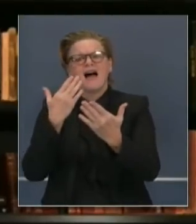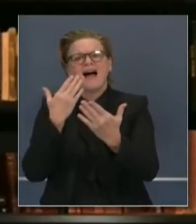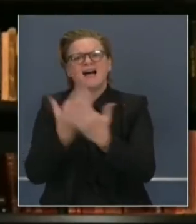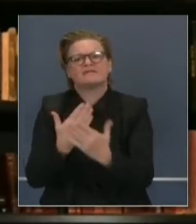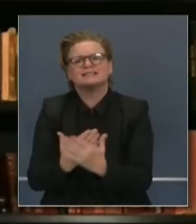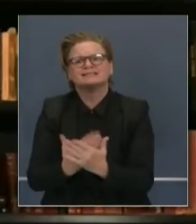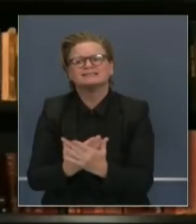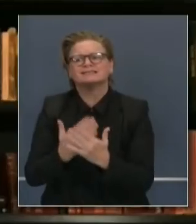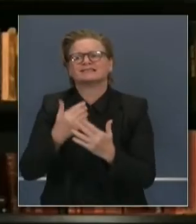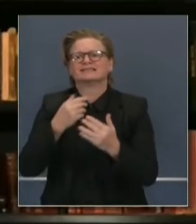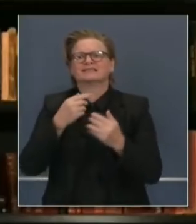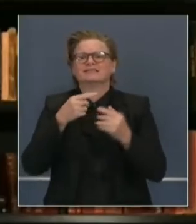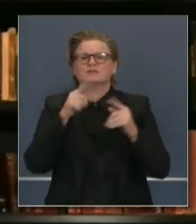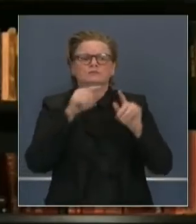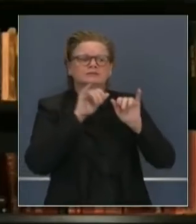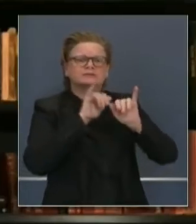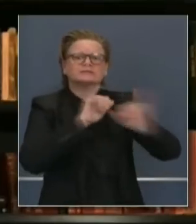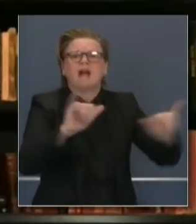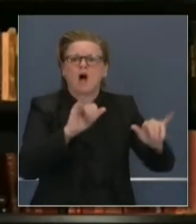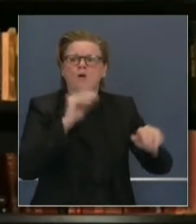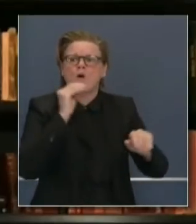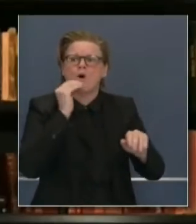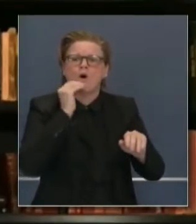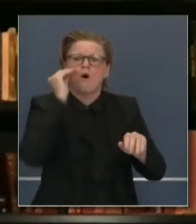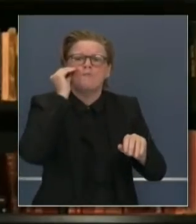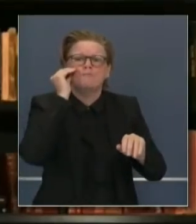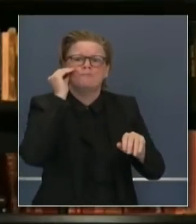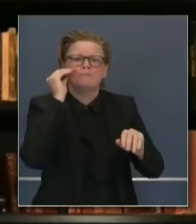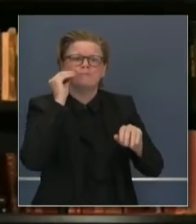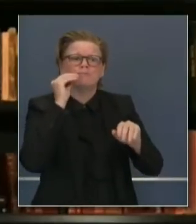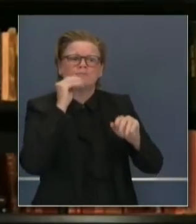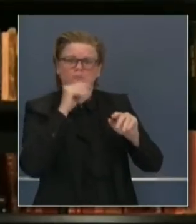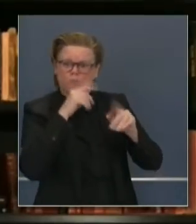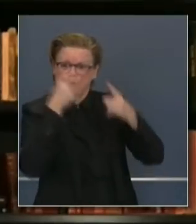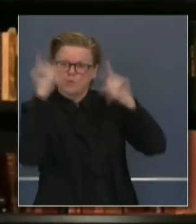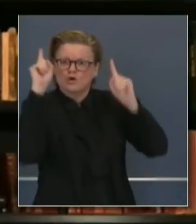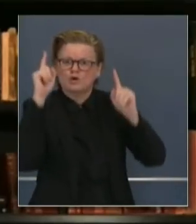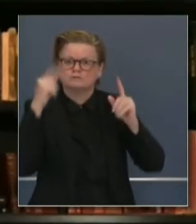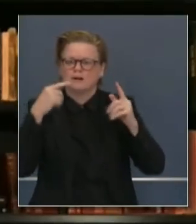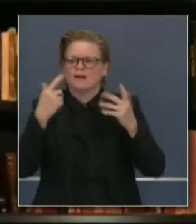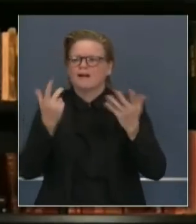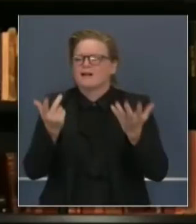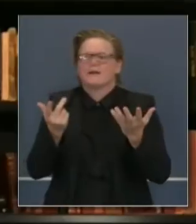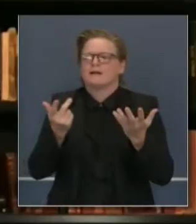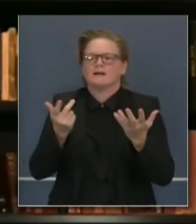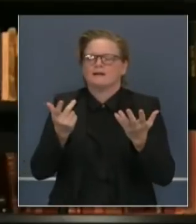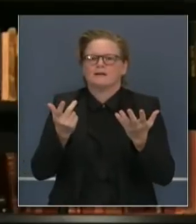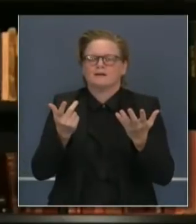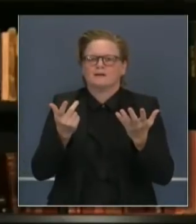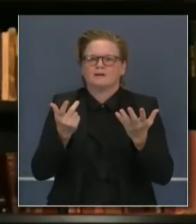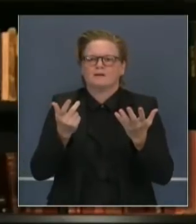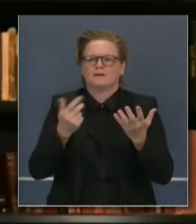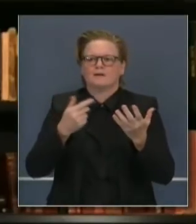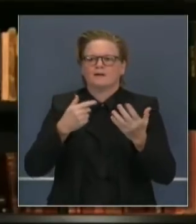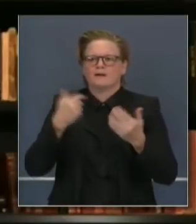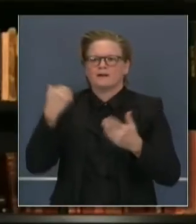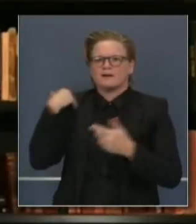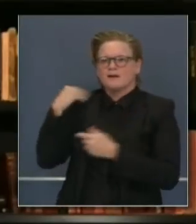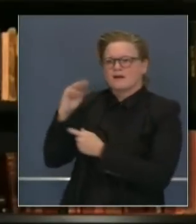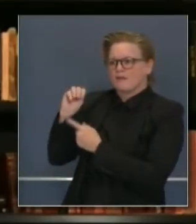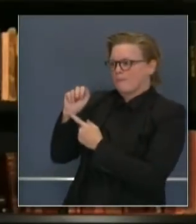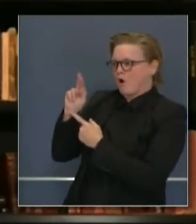evidence. And that's what we did by leading the nation as the first state with a stay-at-home order. And we avoided the surge that many other